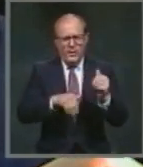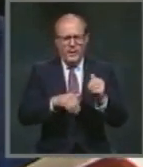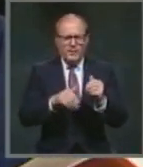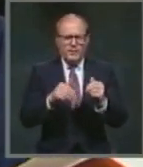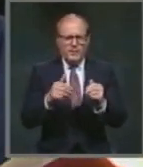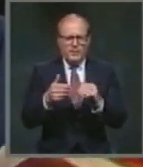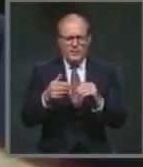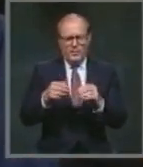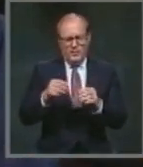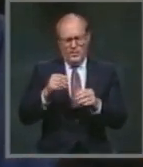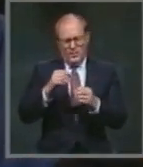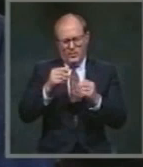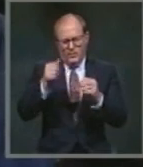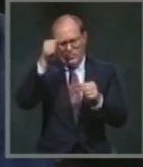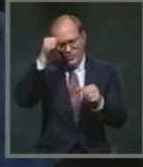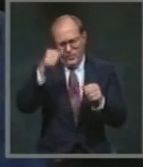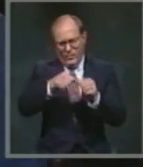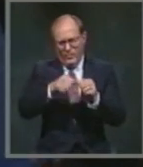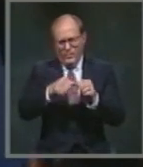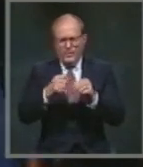the events or causes